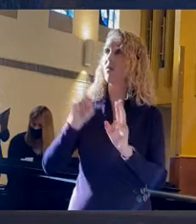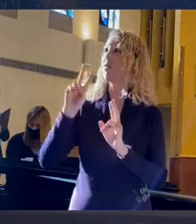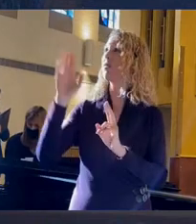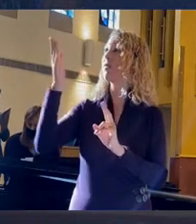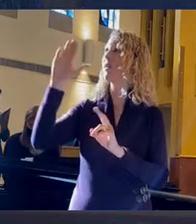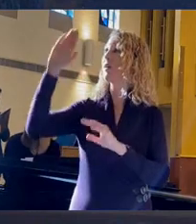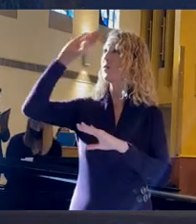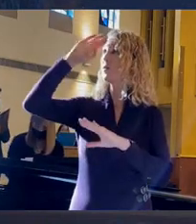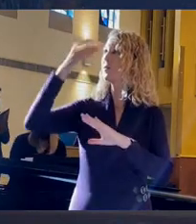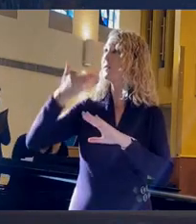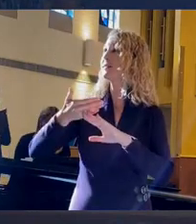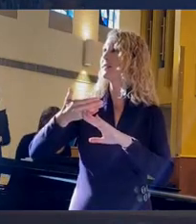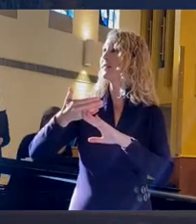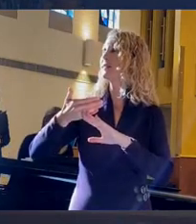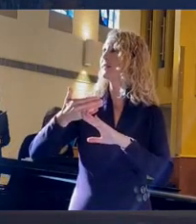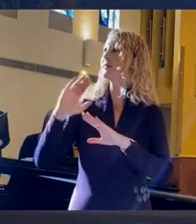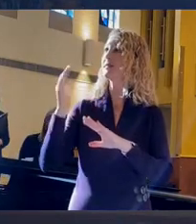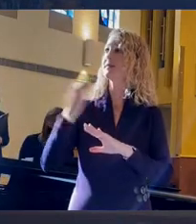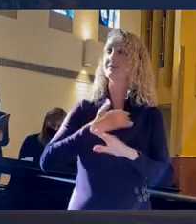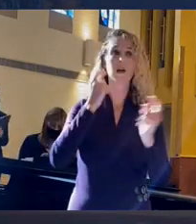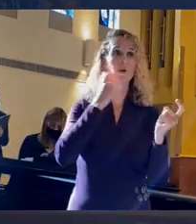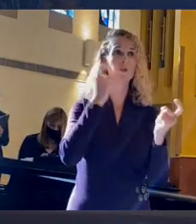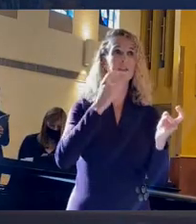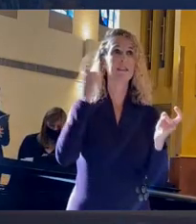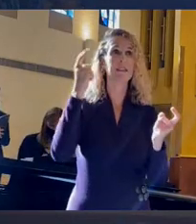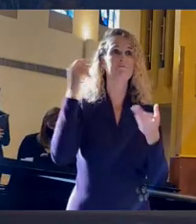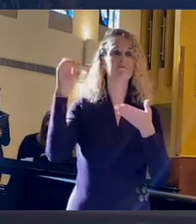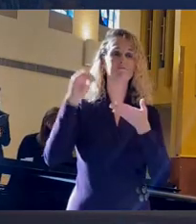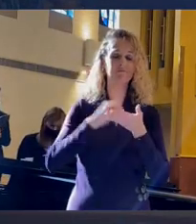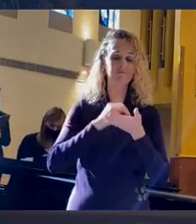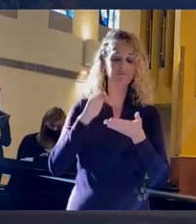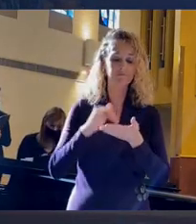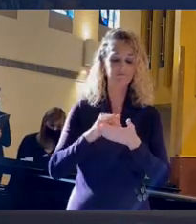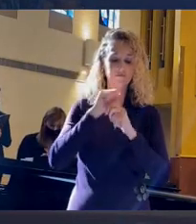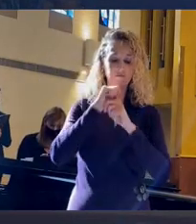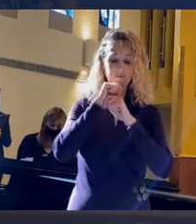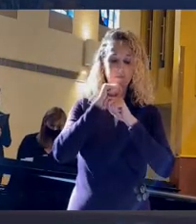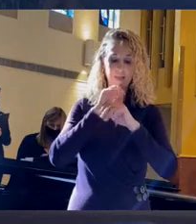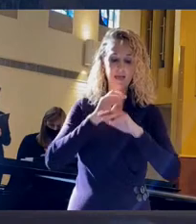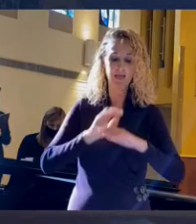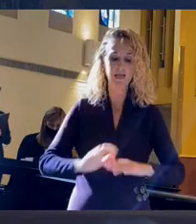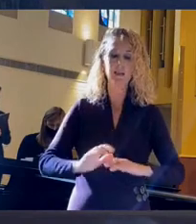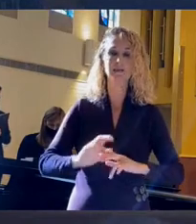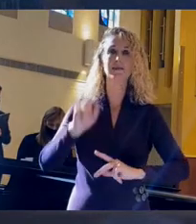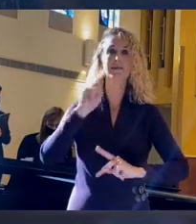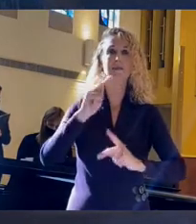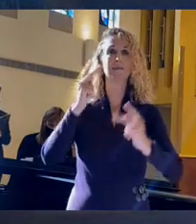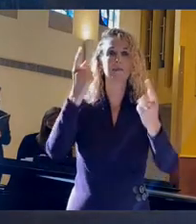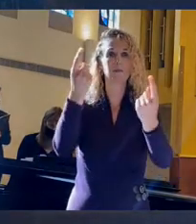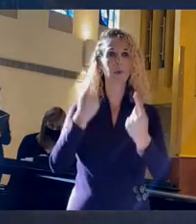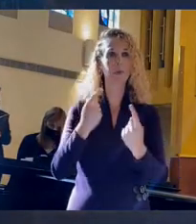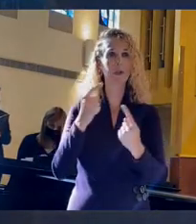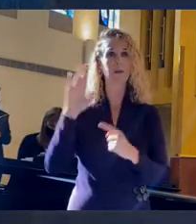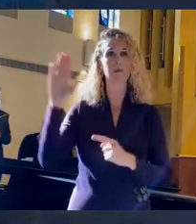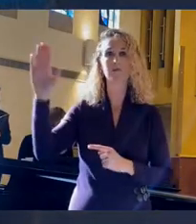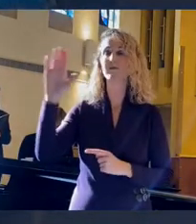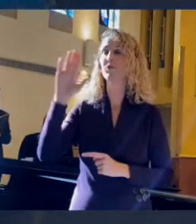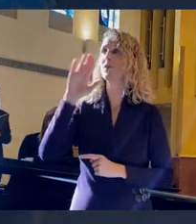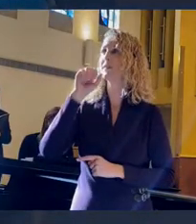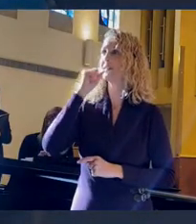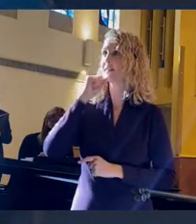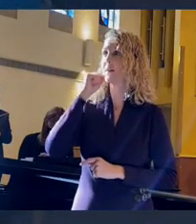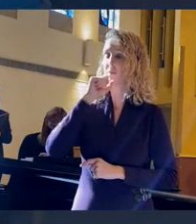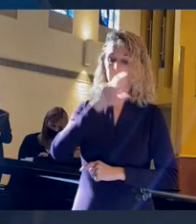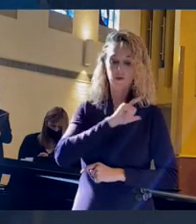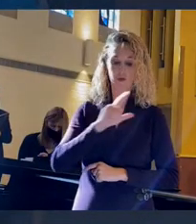Lamb of God, behold him who takes away the sins of the world. Blessed are those called to the supper of the Lamb. Lord,